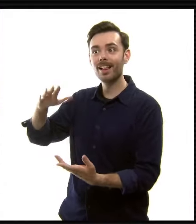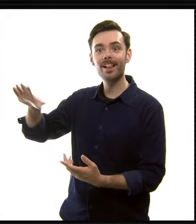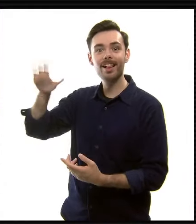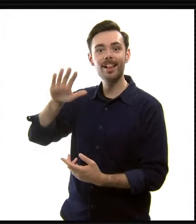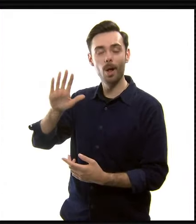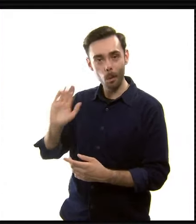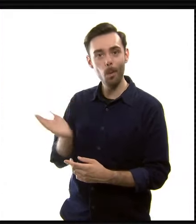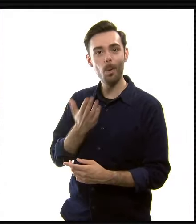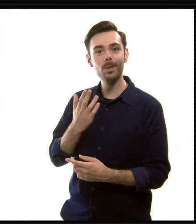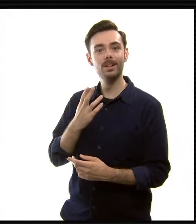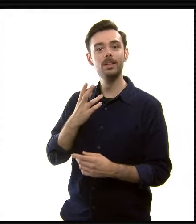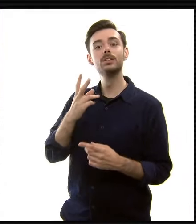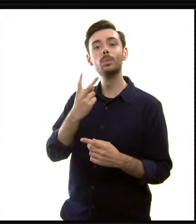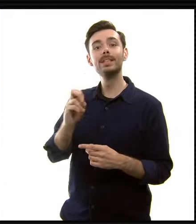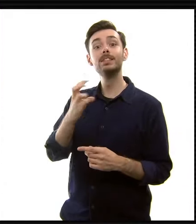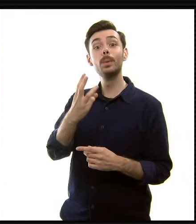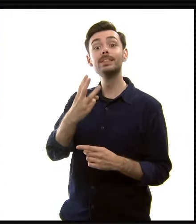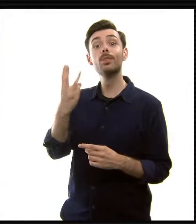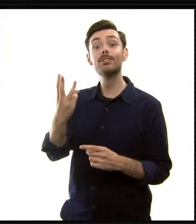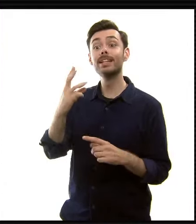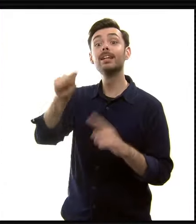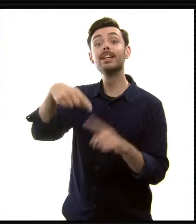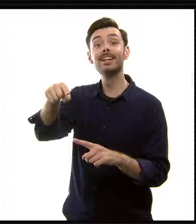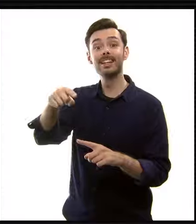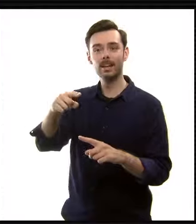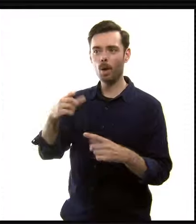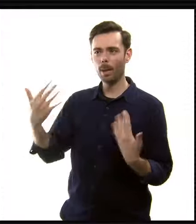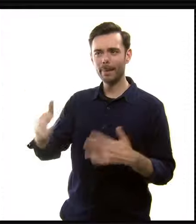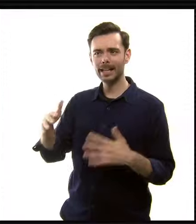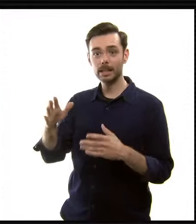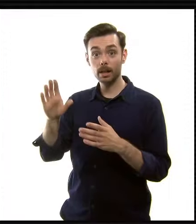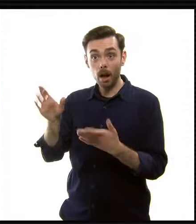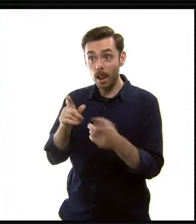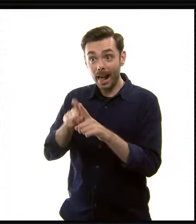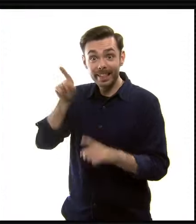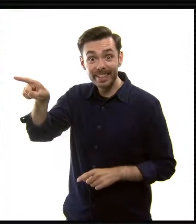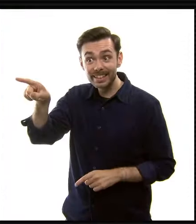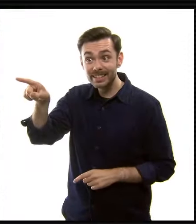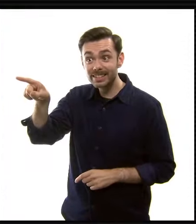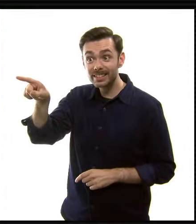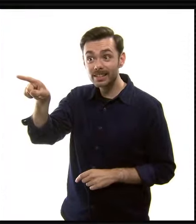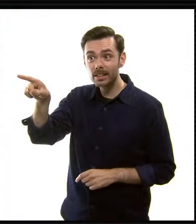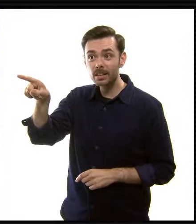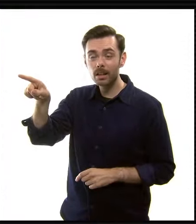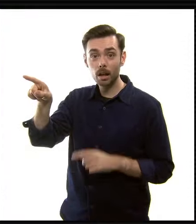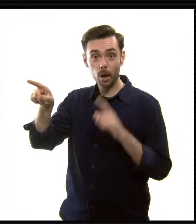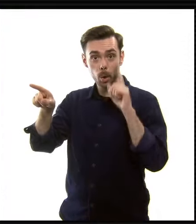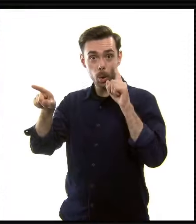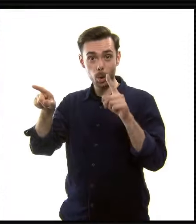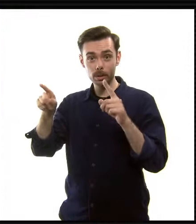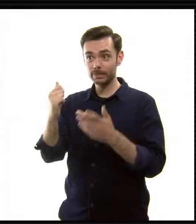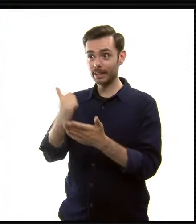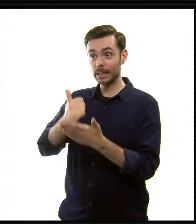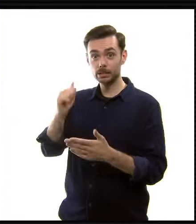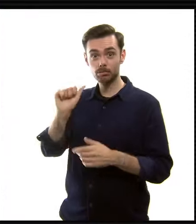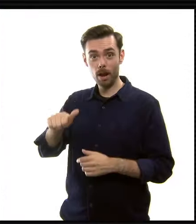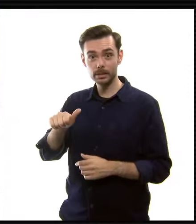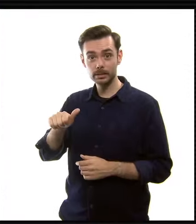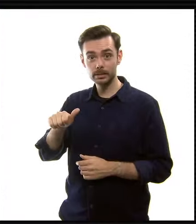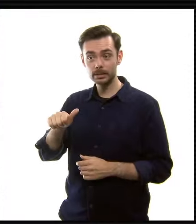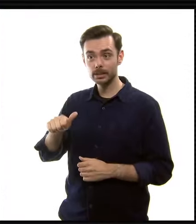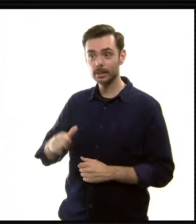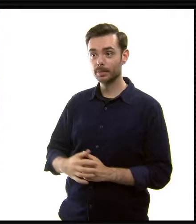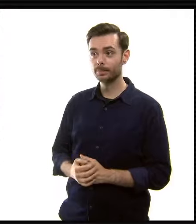they're all amazing. Look at this one, for instance. It just looks fantastic. I think the came out